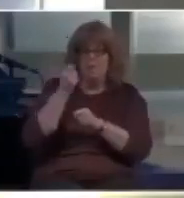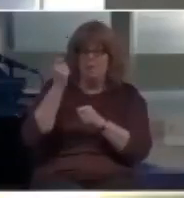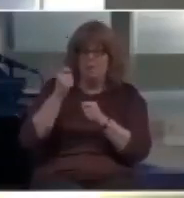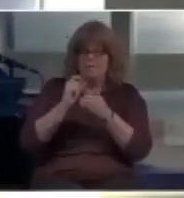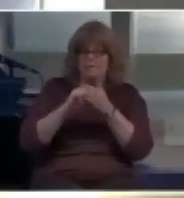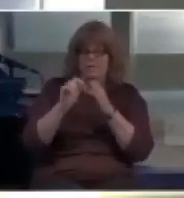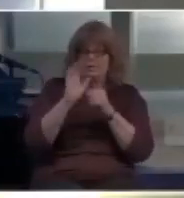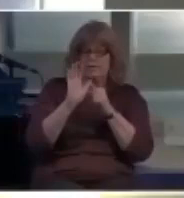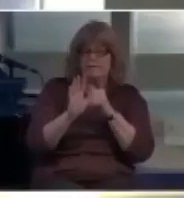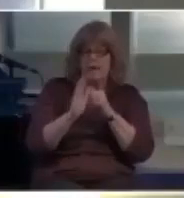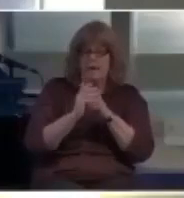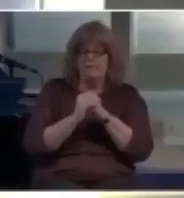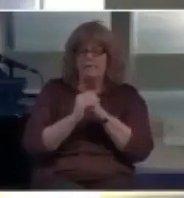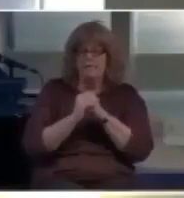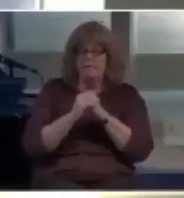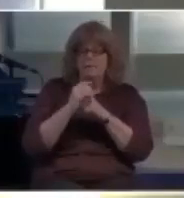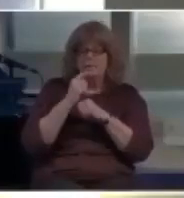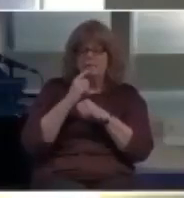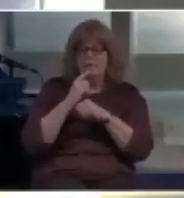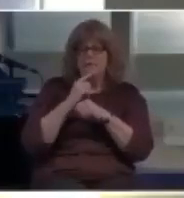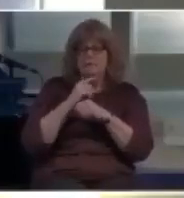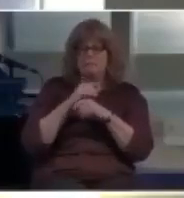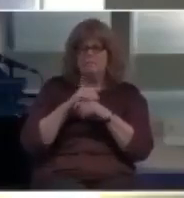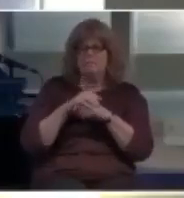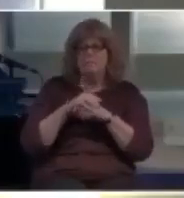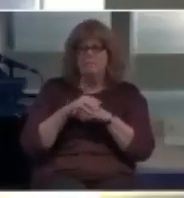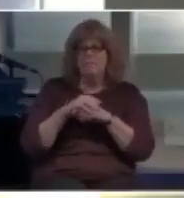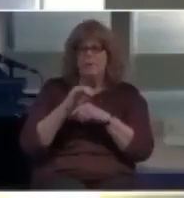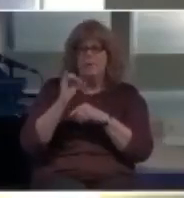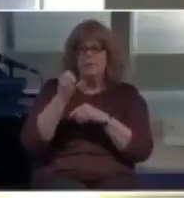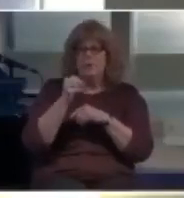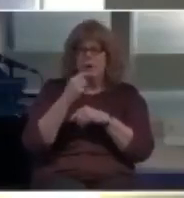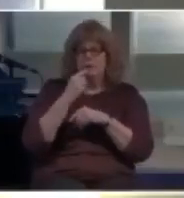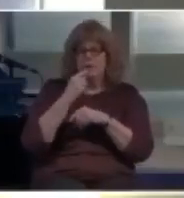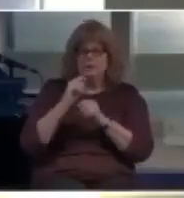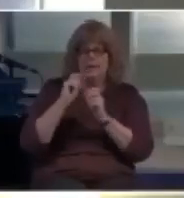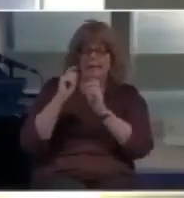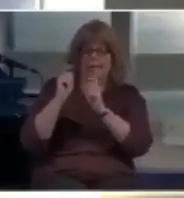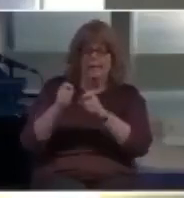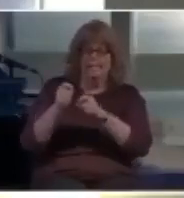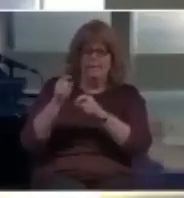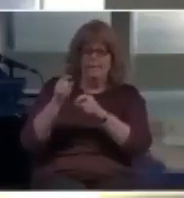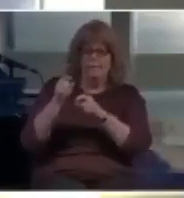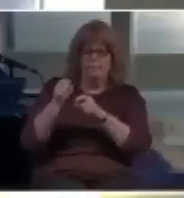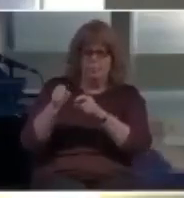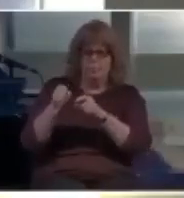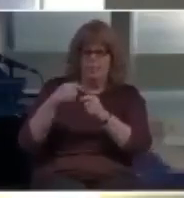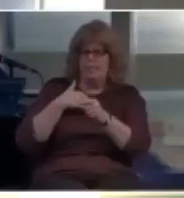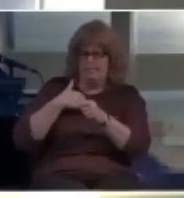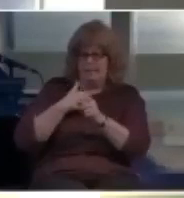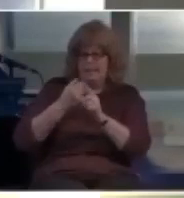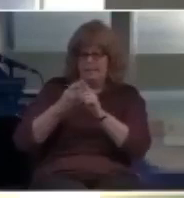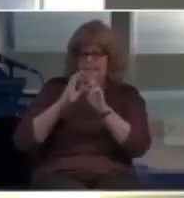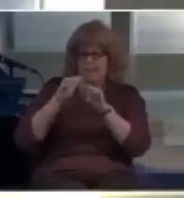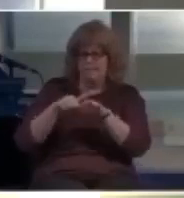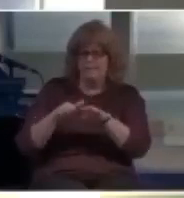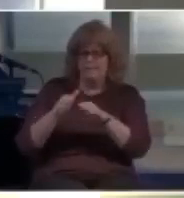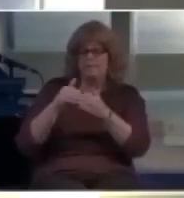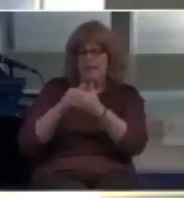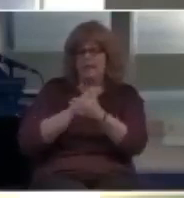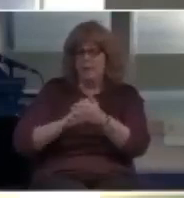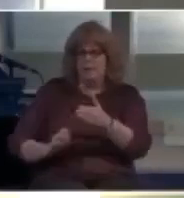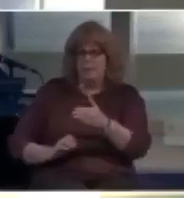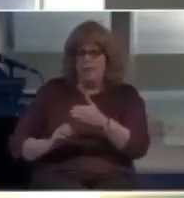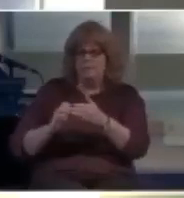verse 5. He says, John says, there was given to him, that is the beast from the sea, the